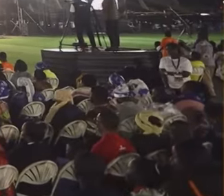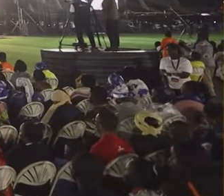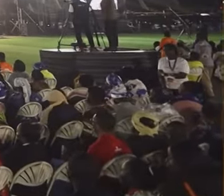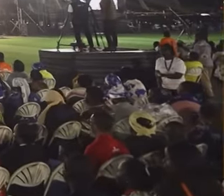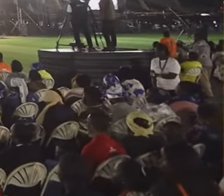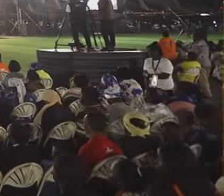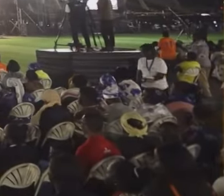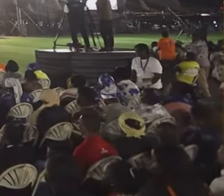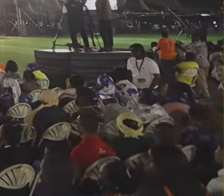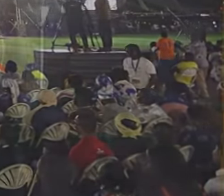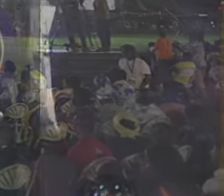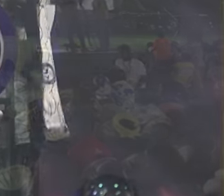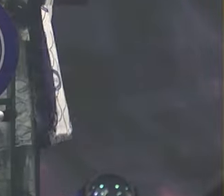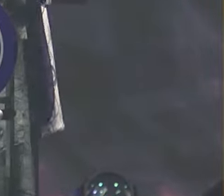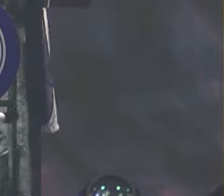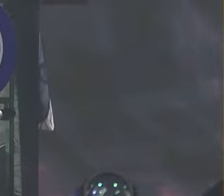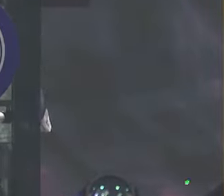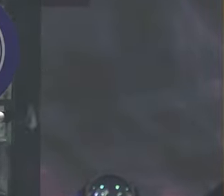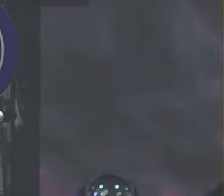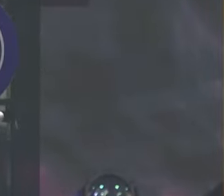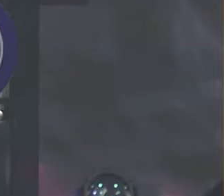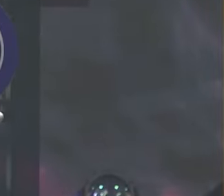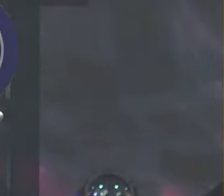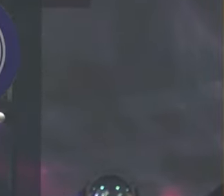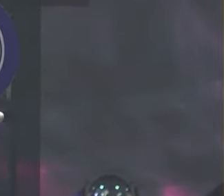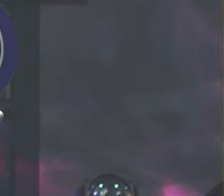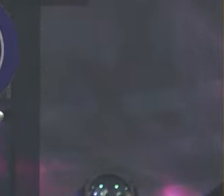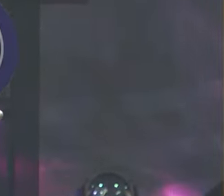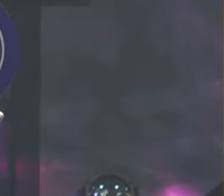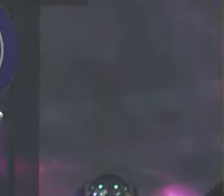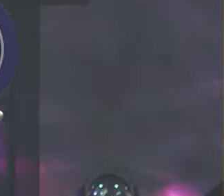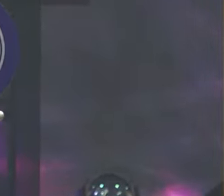sinners. He made Jesus to come and die for us.